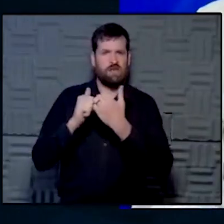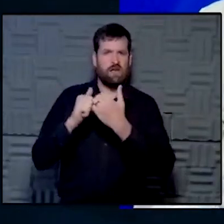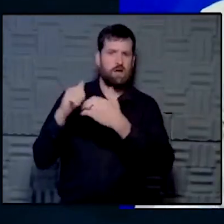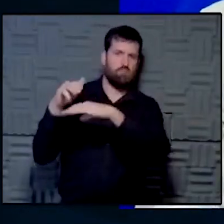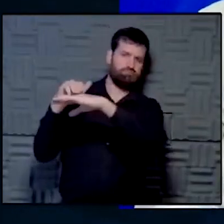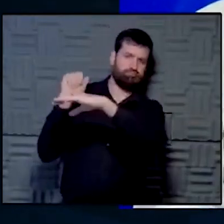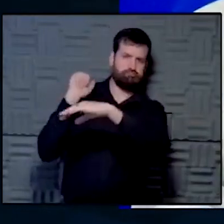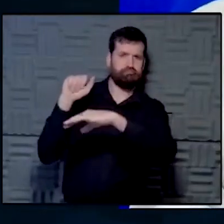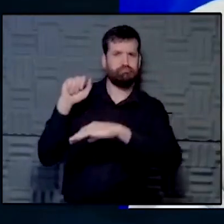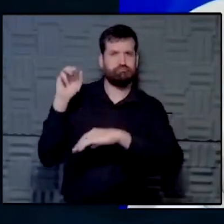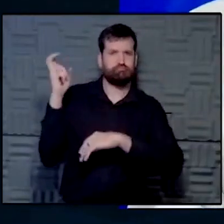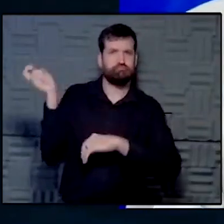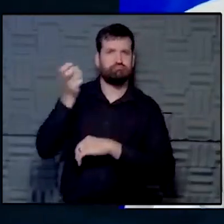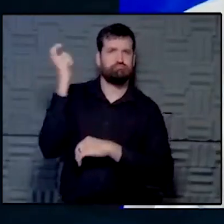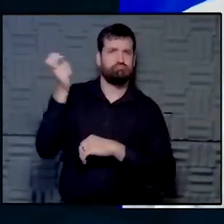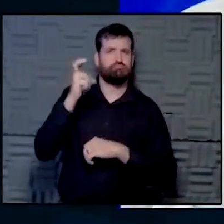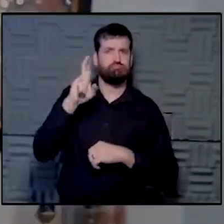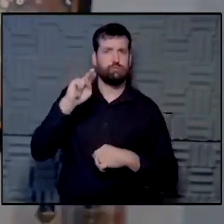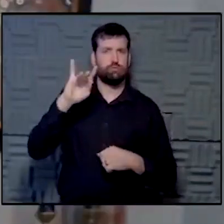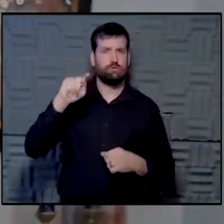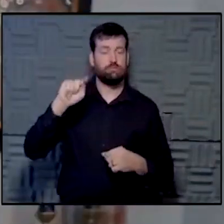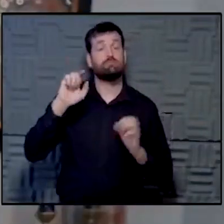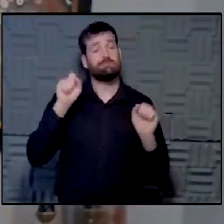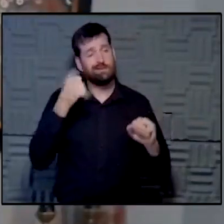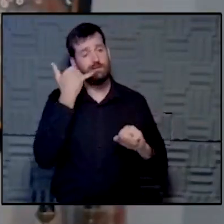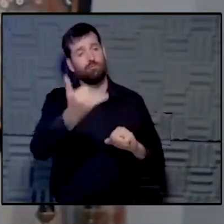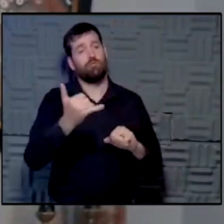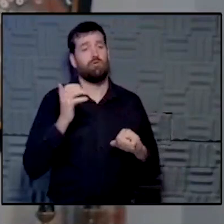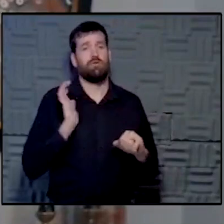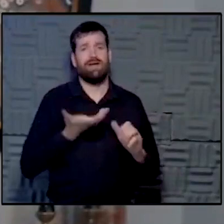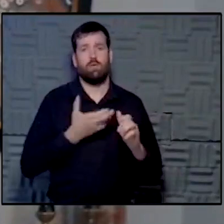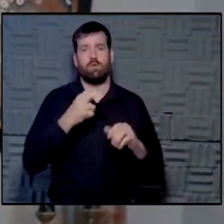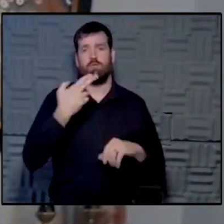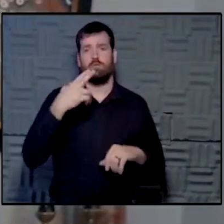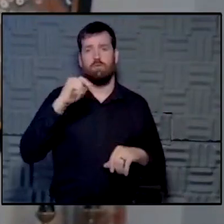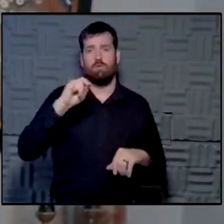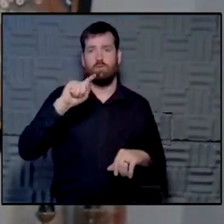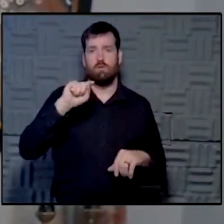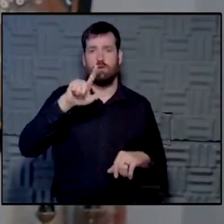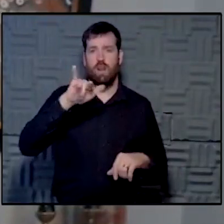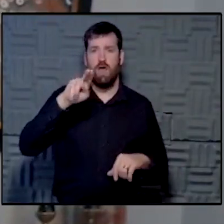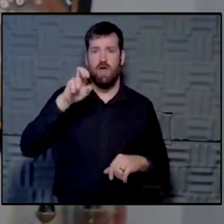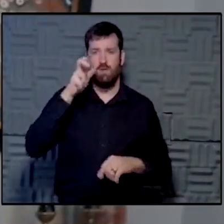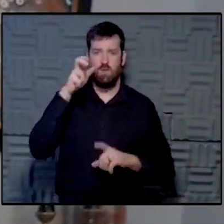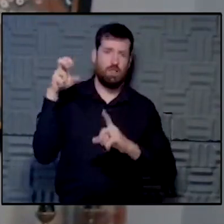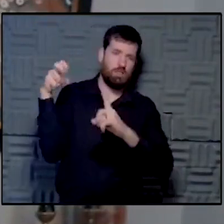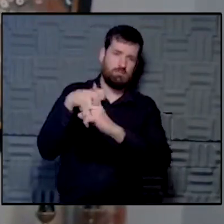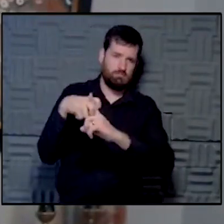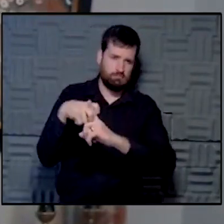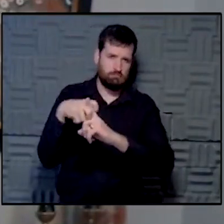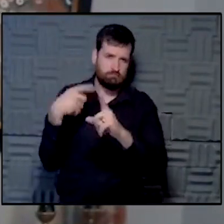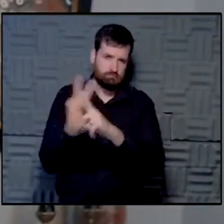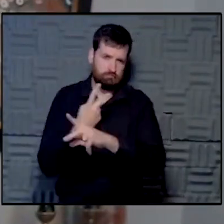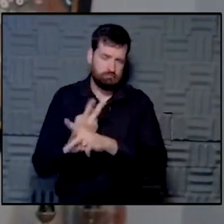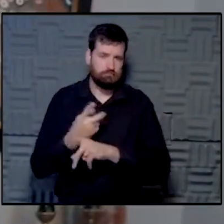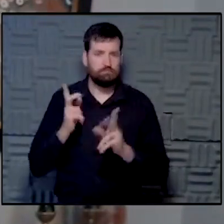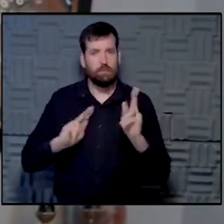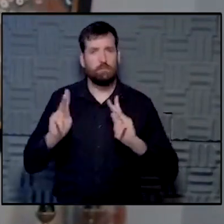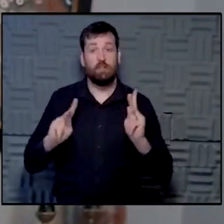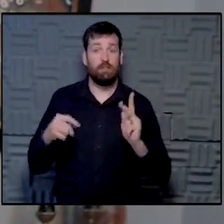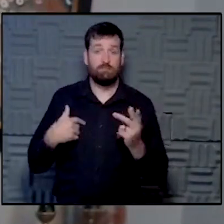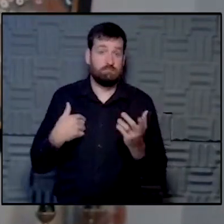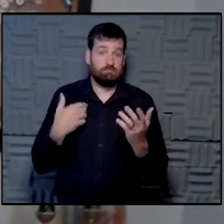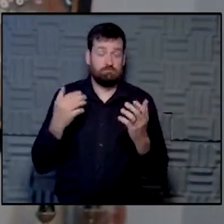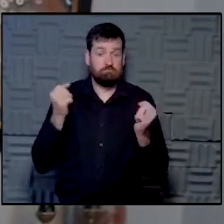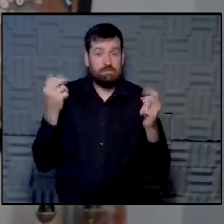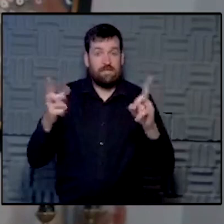site? You can call our epidemiology hotline, and they'll put you through to the people. And we do it in very non-traditional areas. Matter of